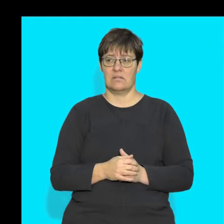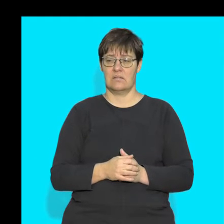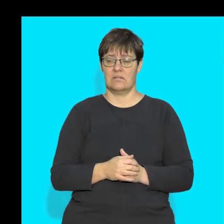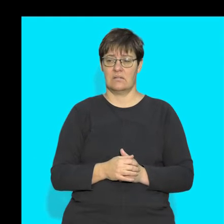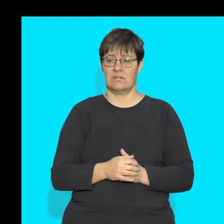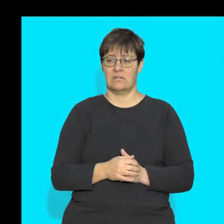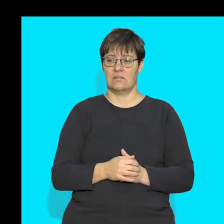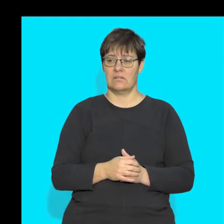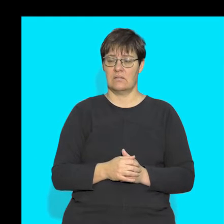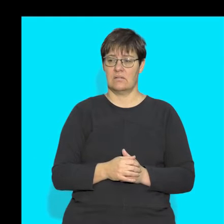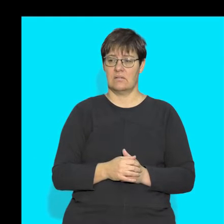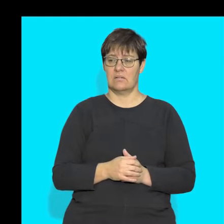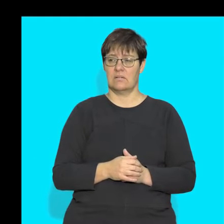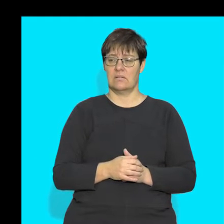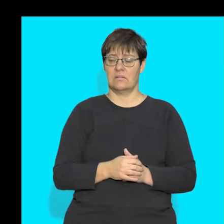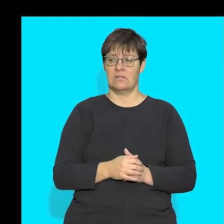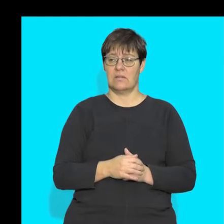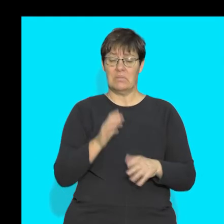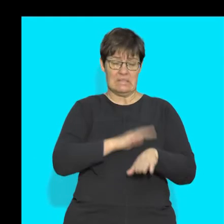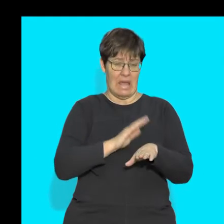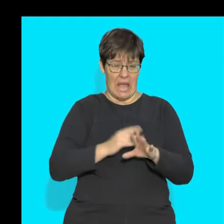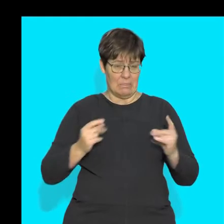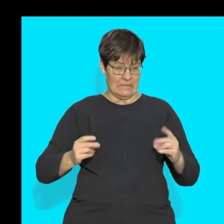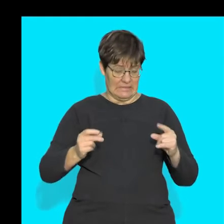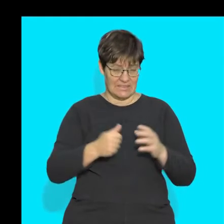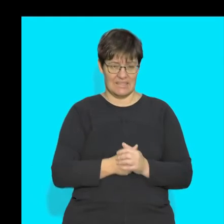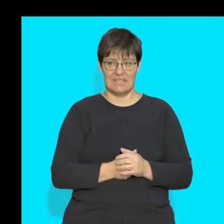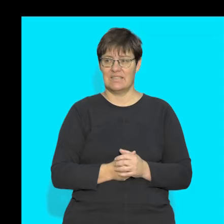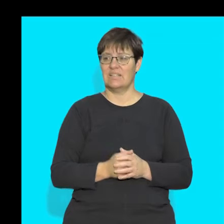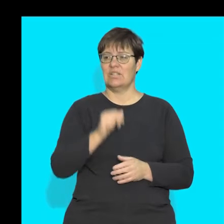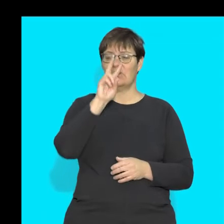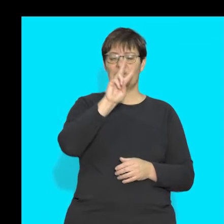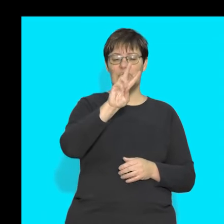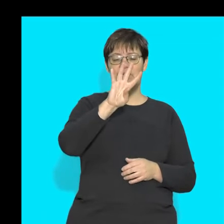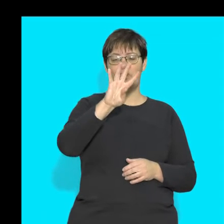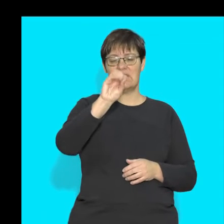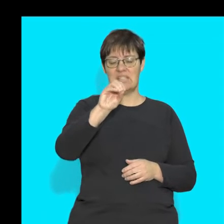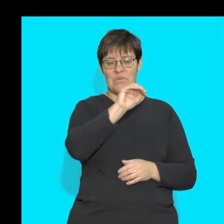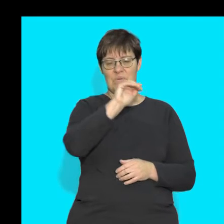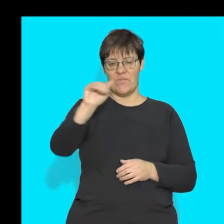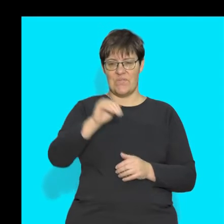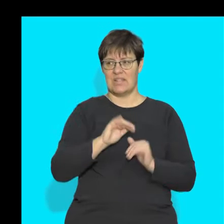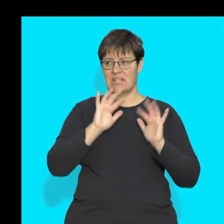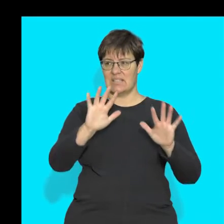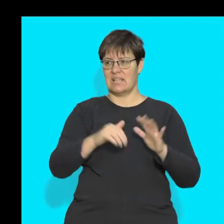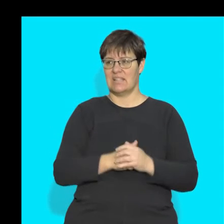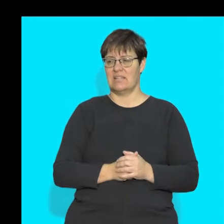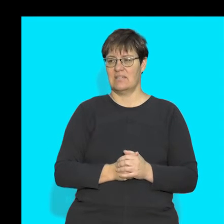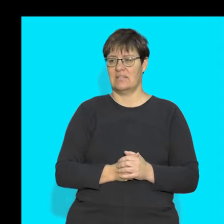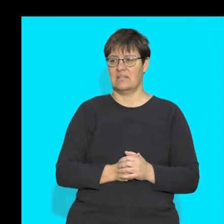I'm going to run out of time, is going to be 240 over